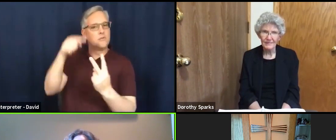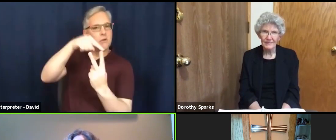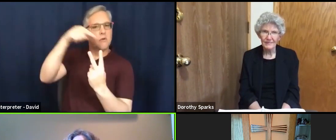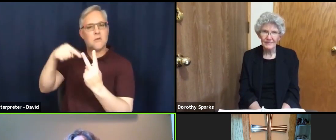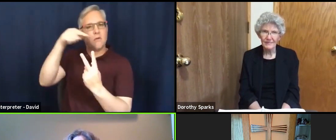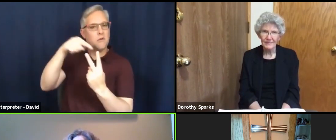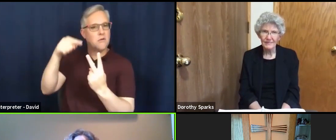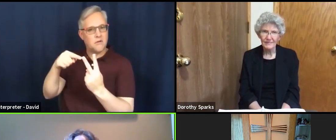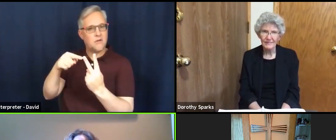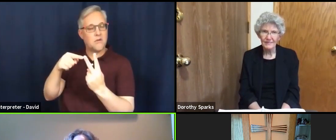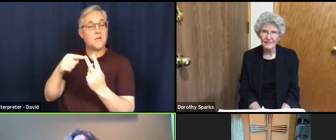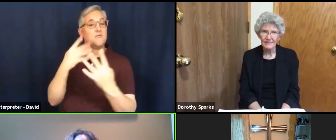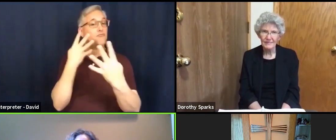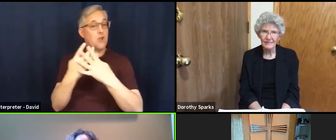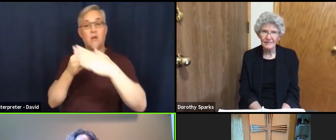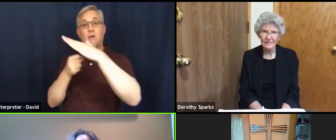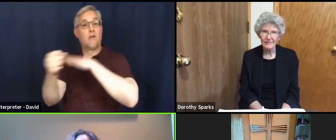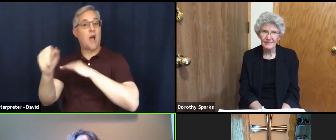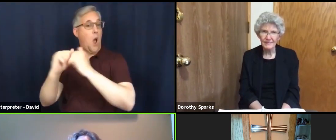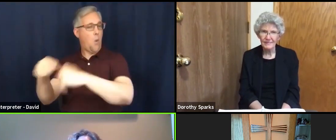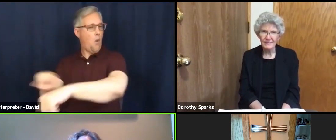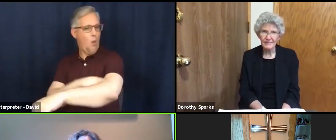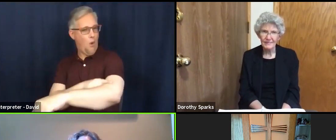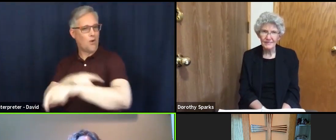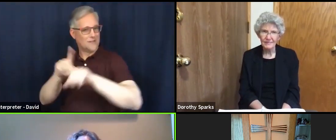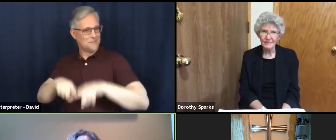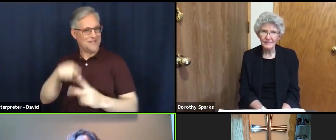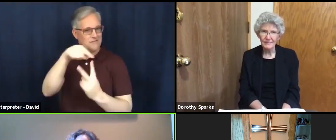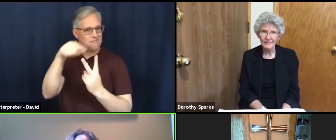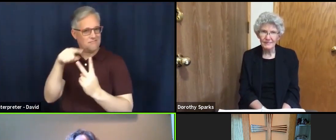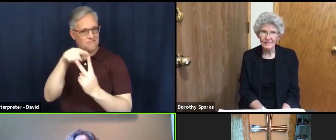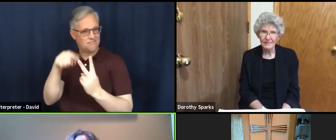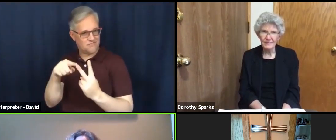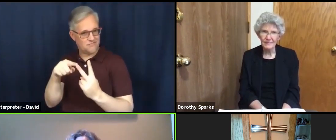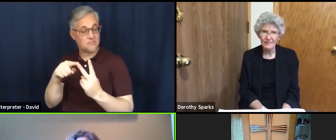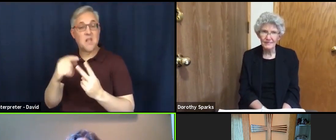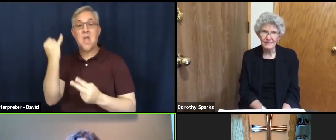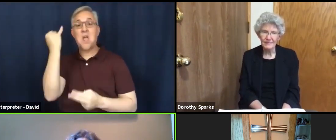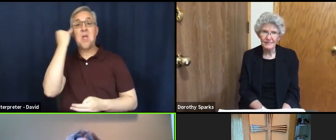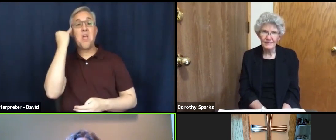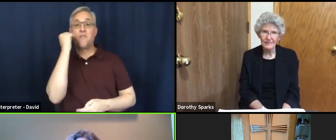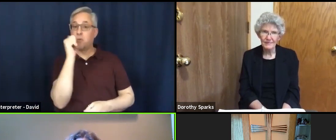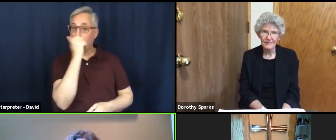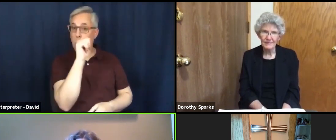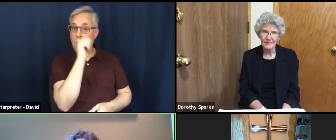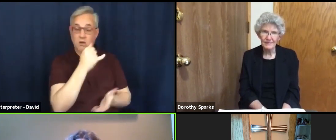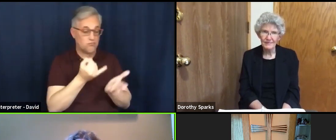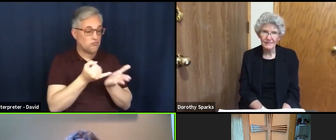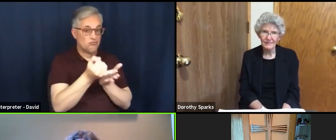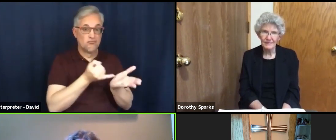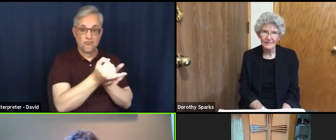So powdered cocaine got significantly lower sentencing.